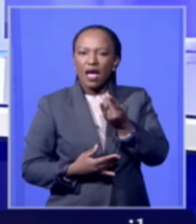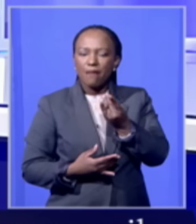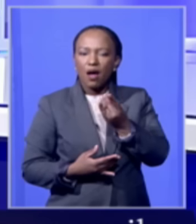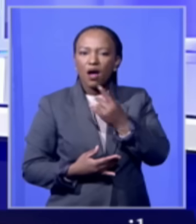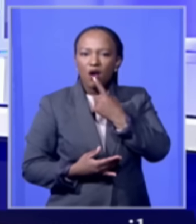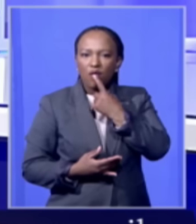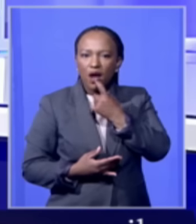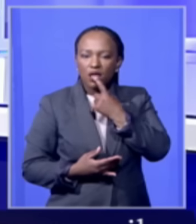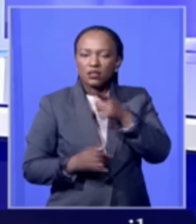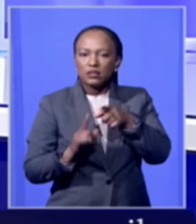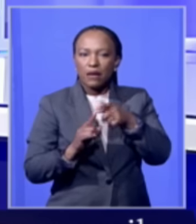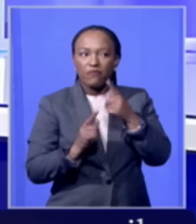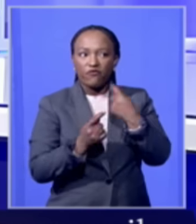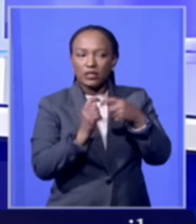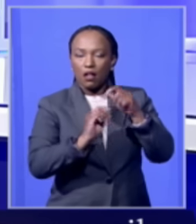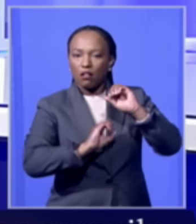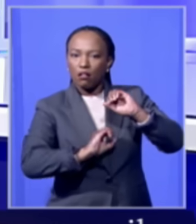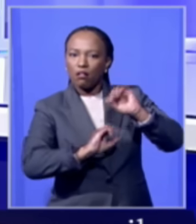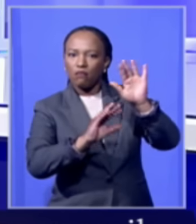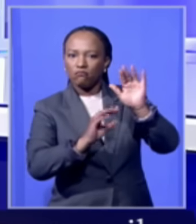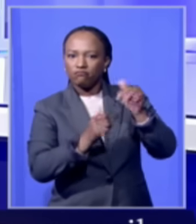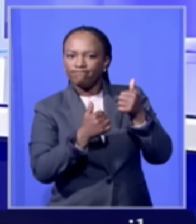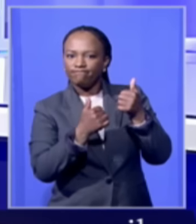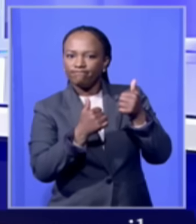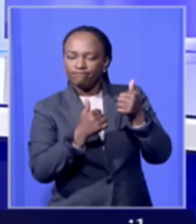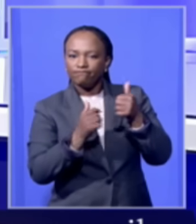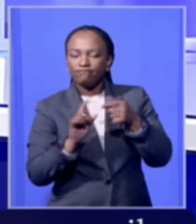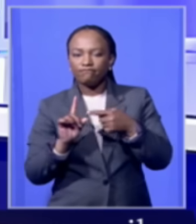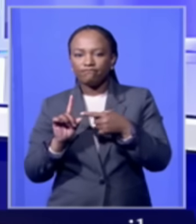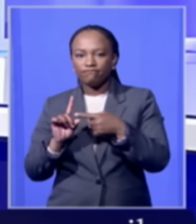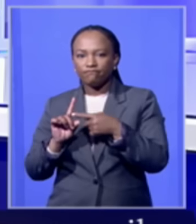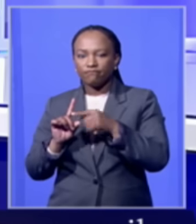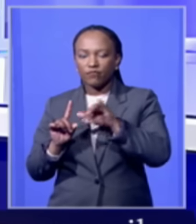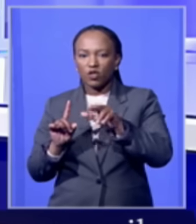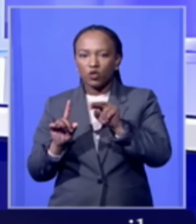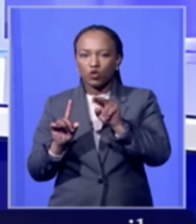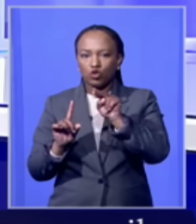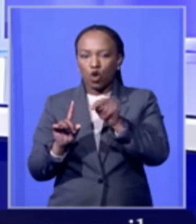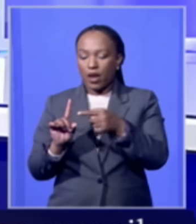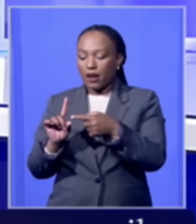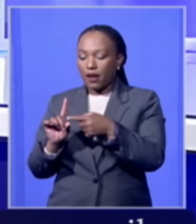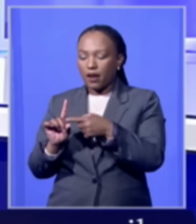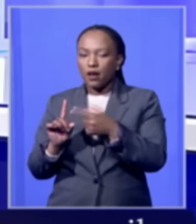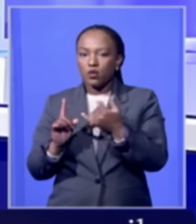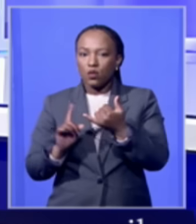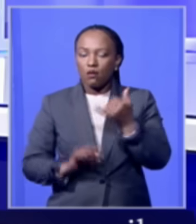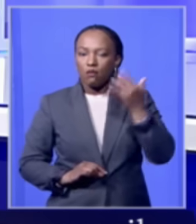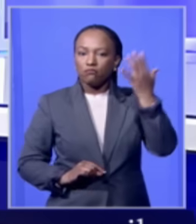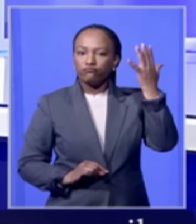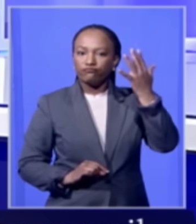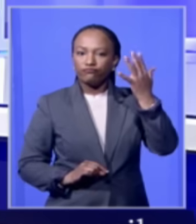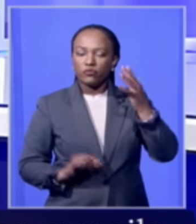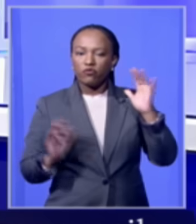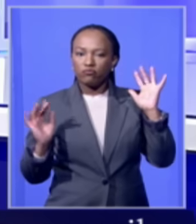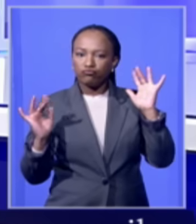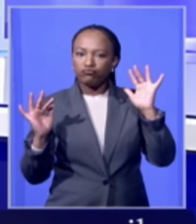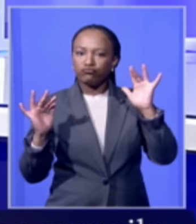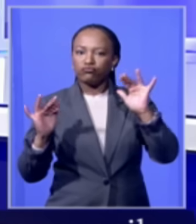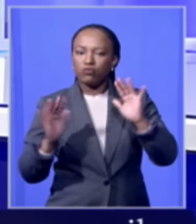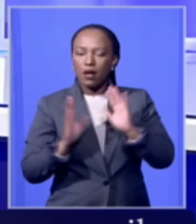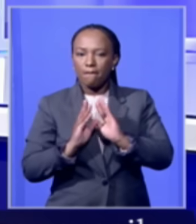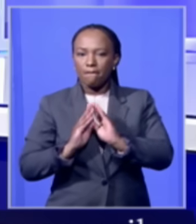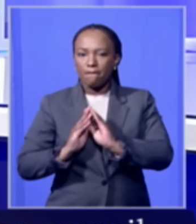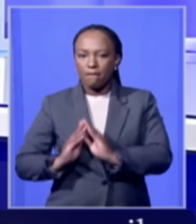diromelwa ntle. Steenhuisen o ya bolela poledišanong tša mathomo tša go ralala le naga tša mabapi le merero ya temo le